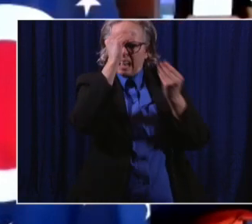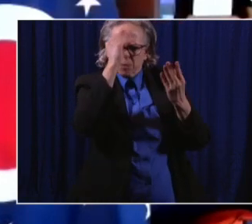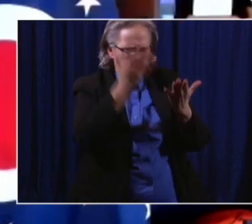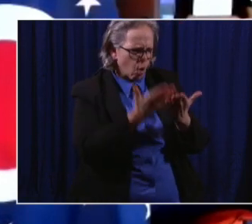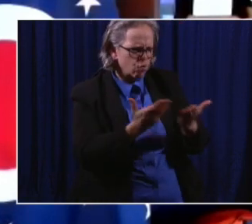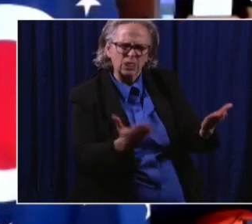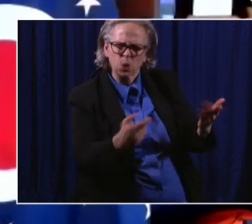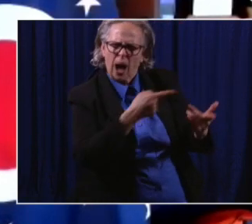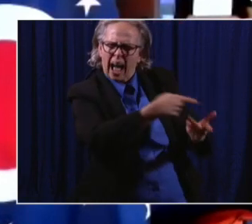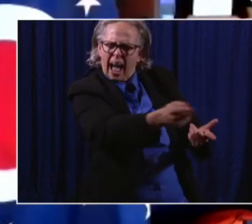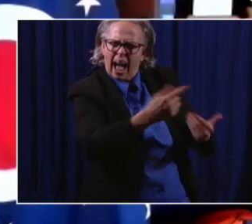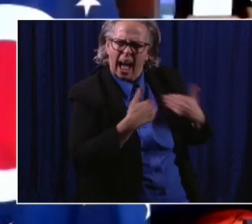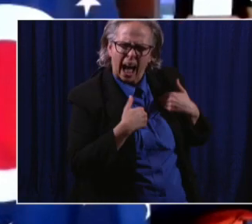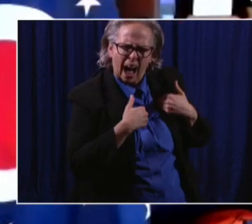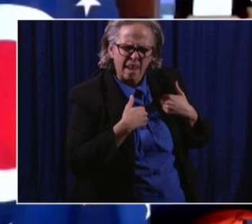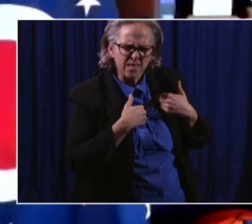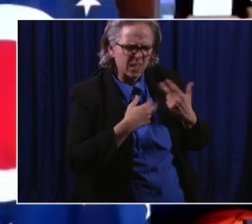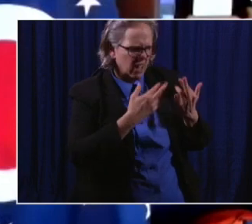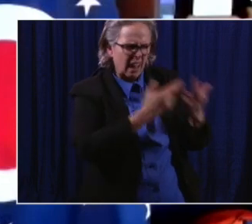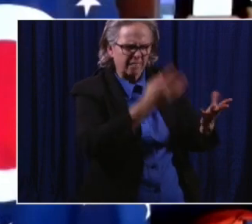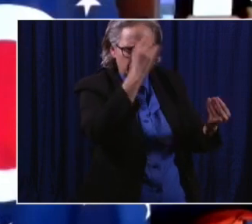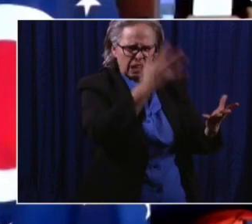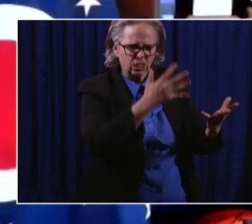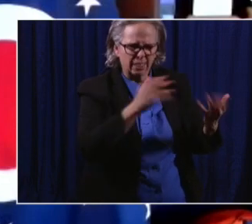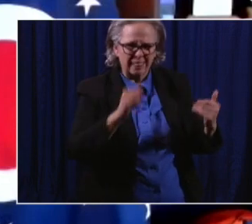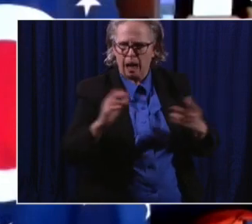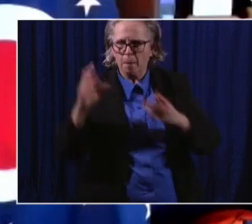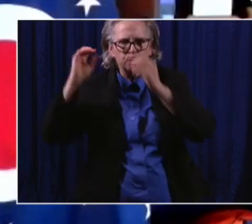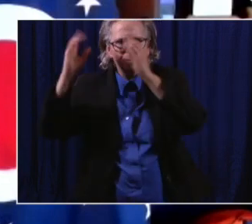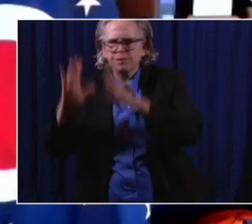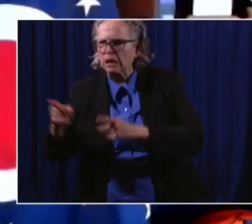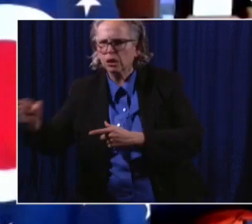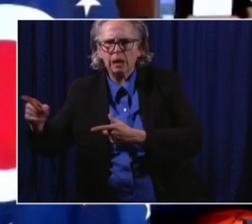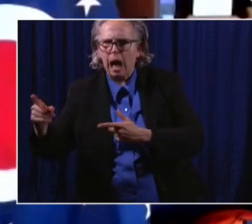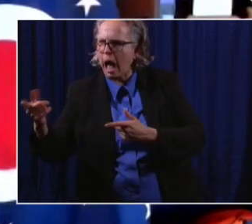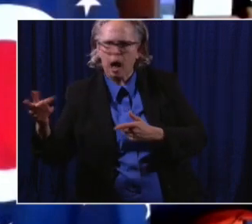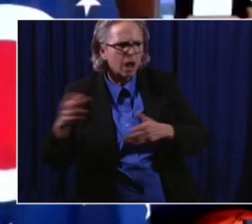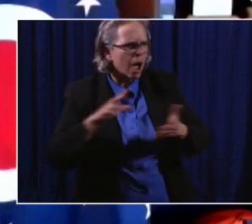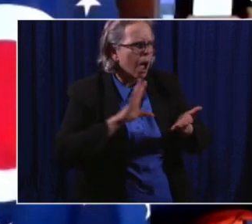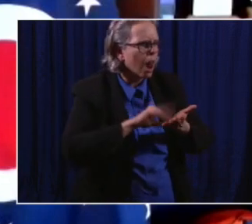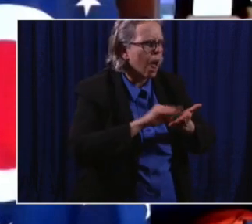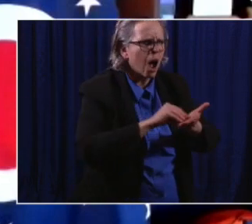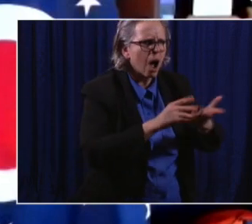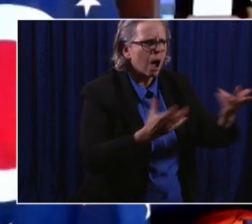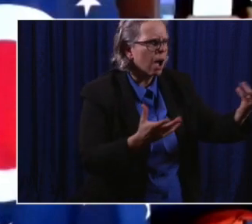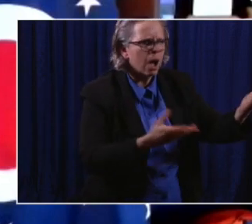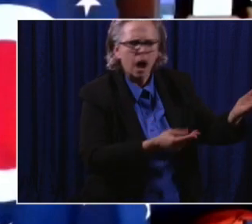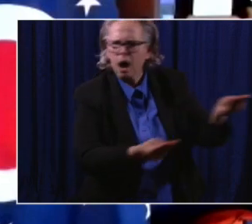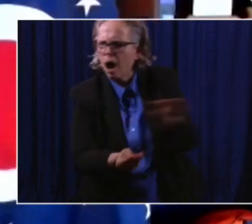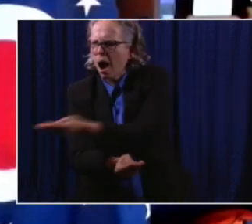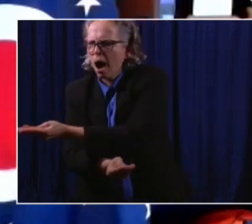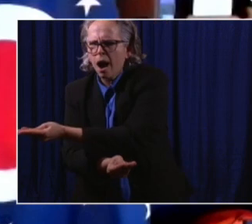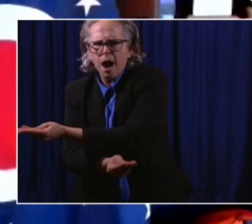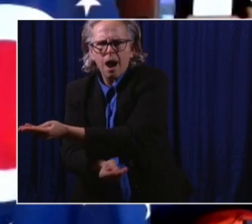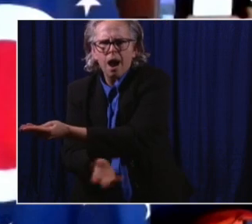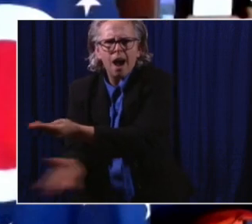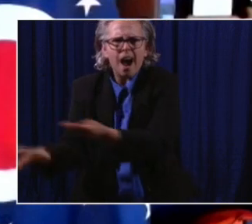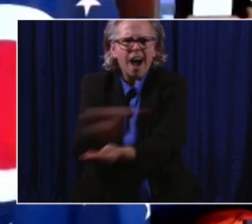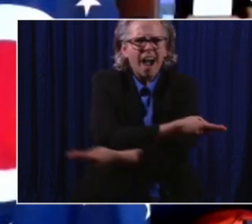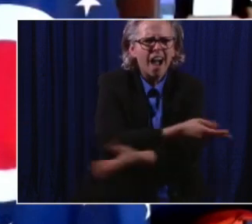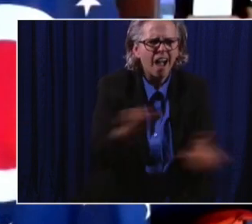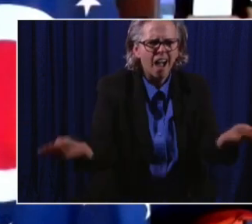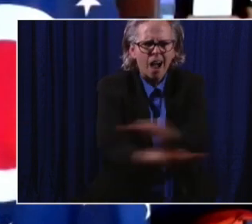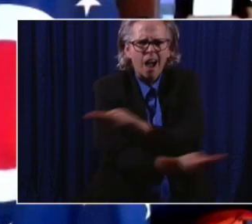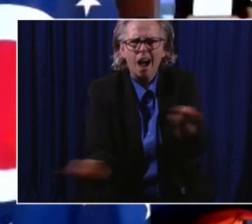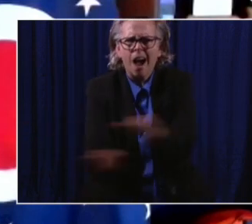professors and researchers to use in the entrepreneurial space that they maybe didn't know exists. We're going to help make sure they know how to contact,